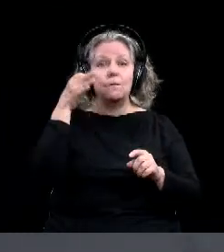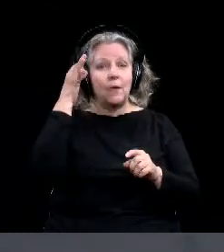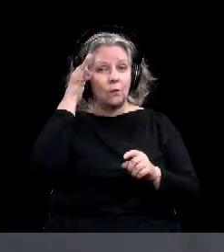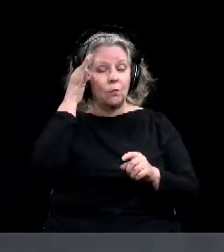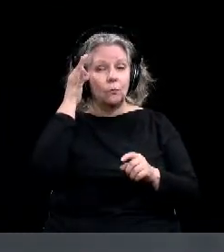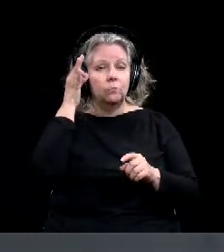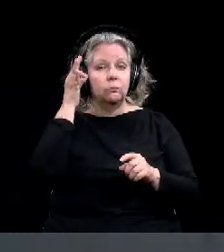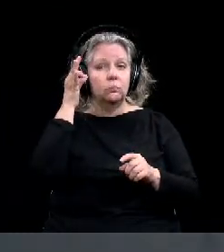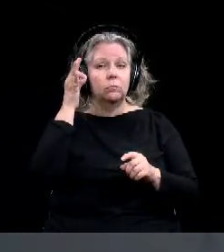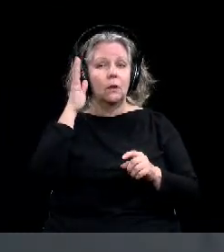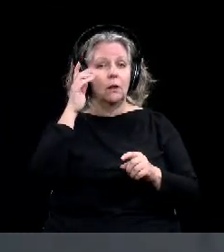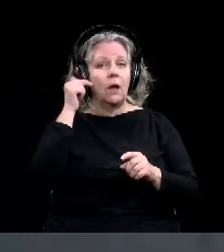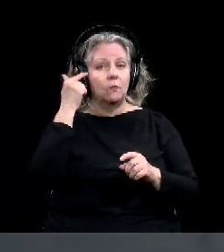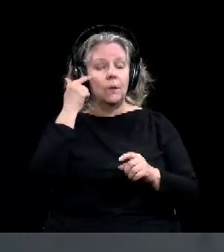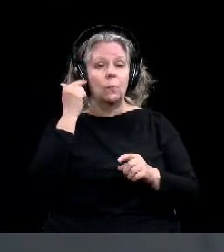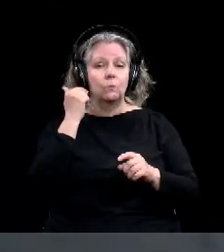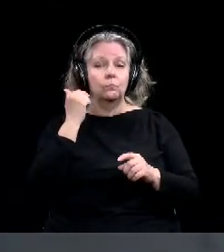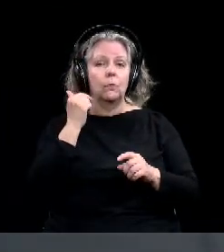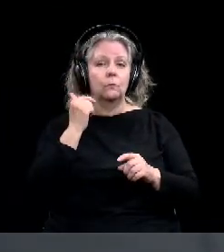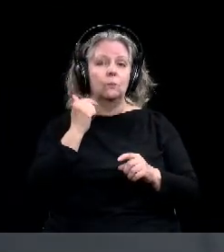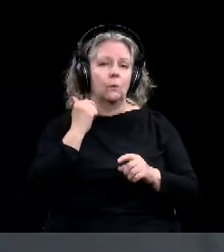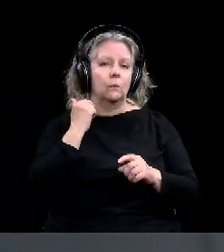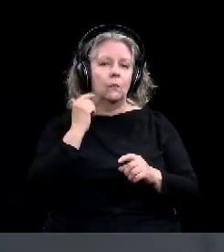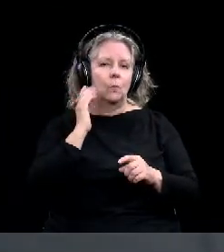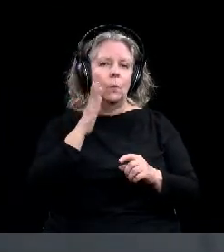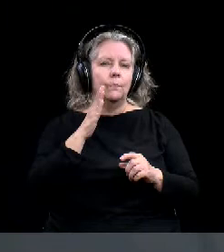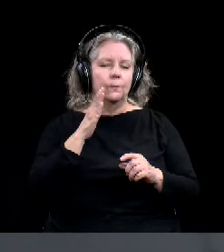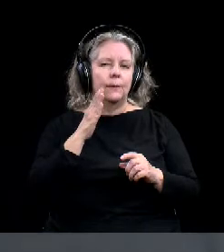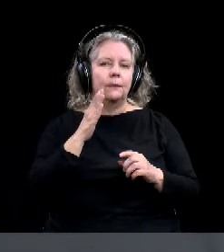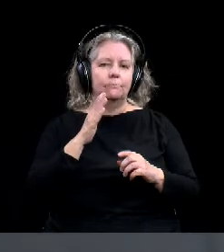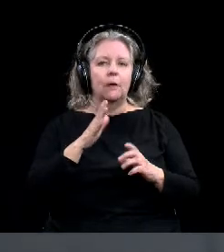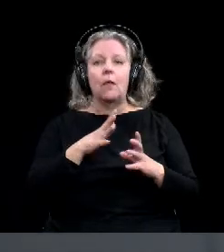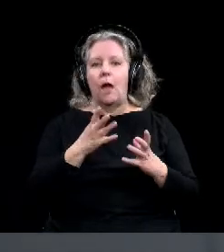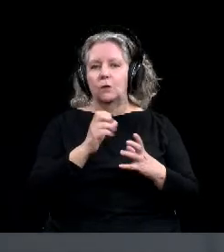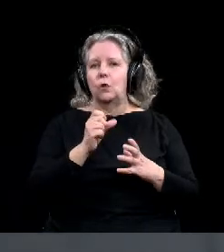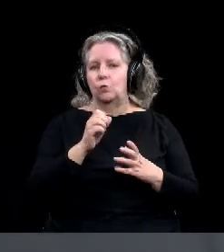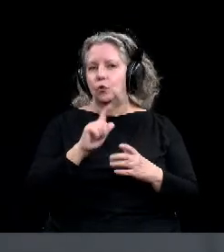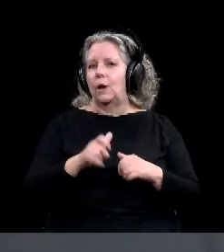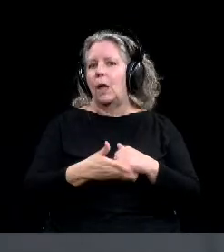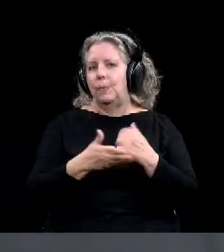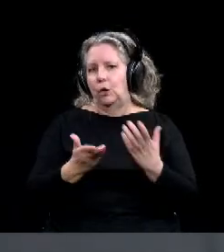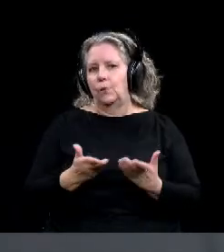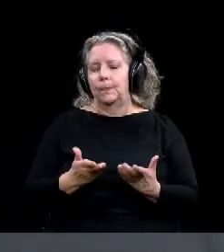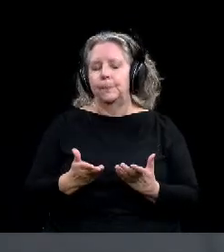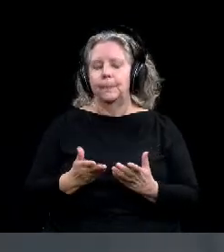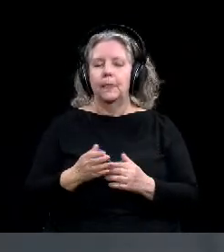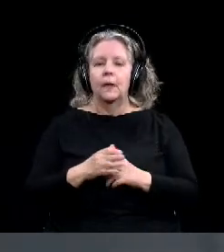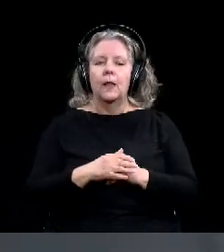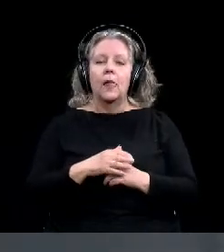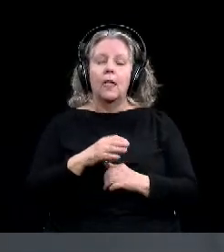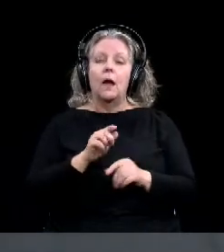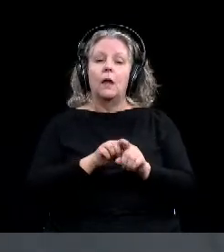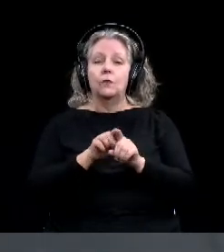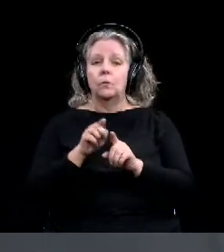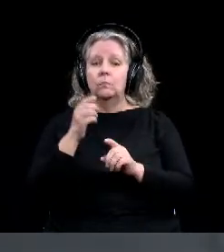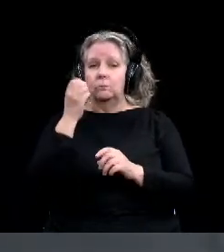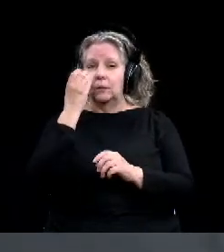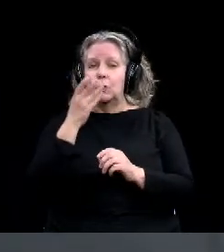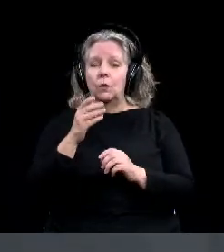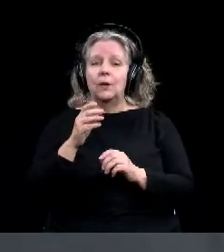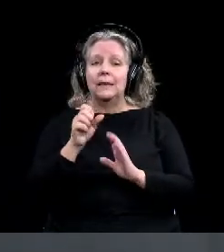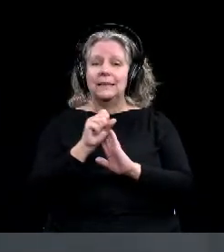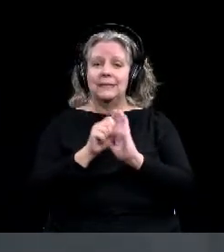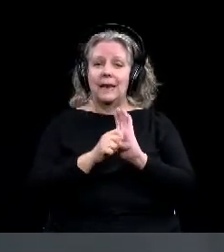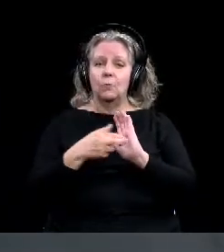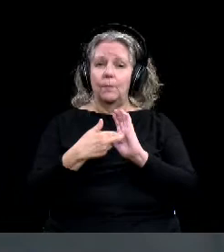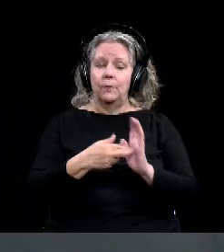to everyone that Mayor Meek, State Representative Doc Anderson, State Senator Brian Birdwell, and